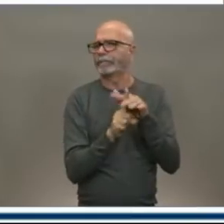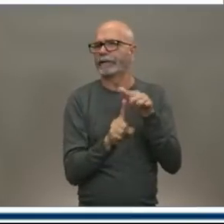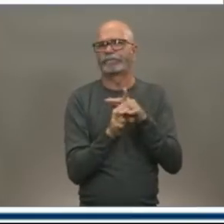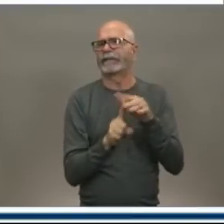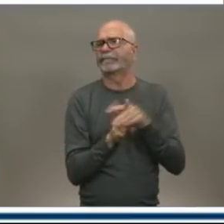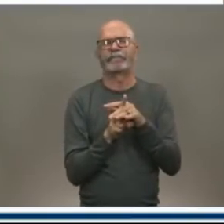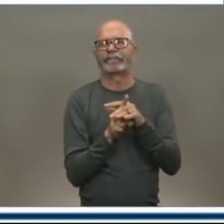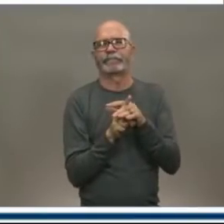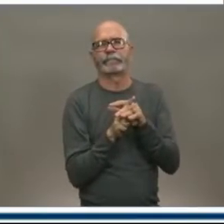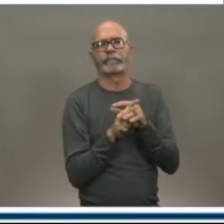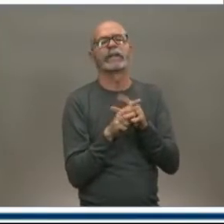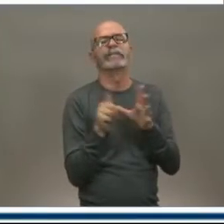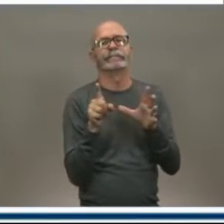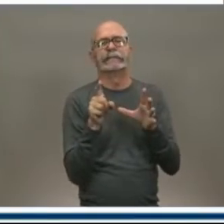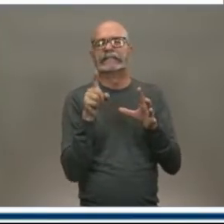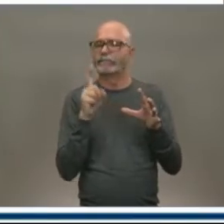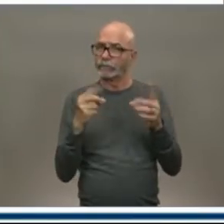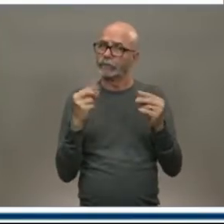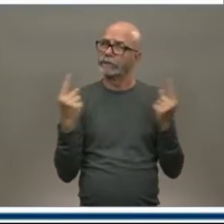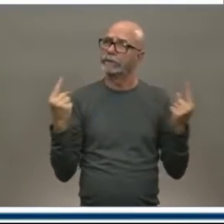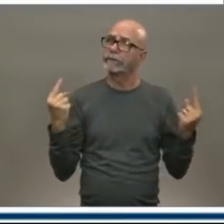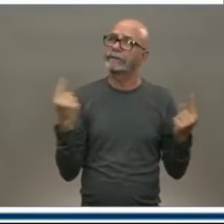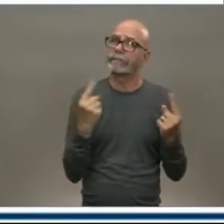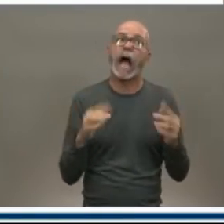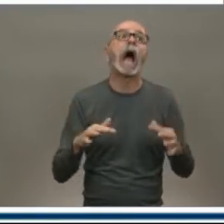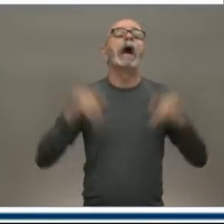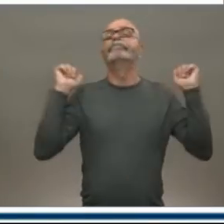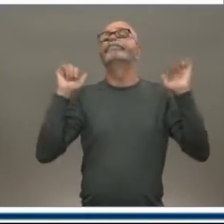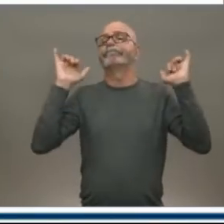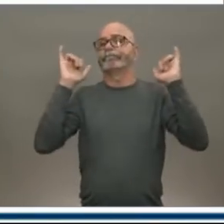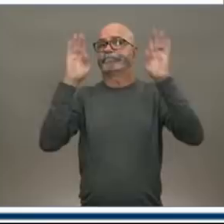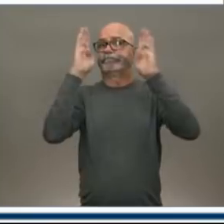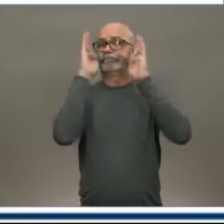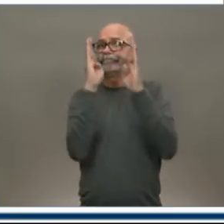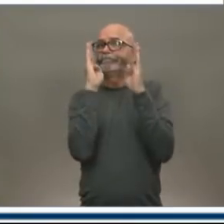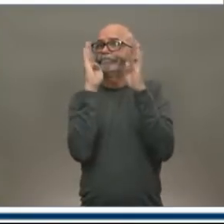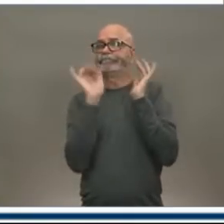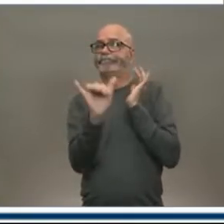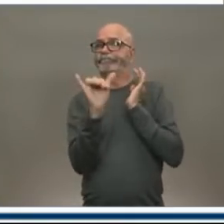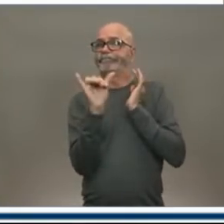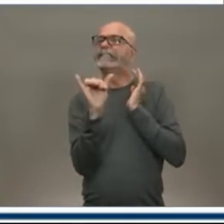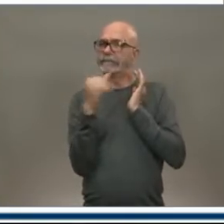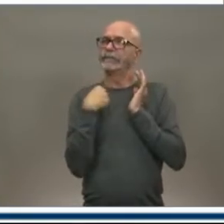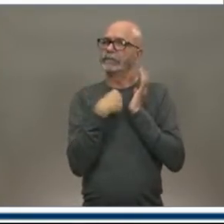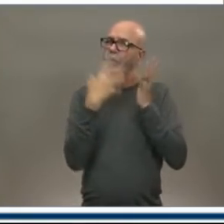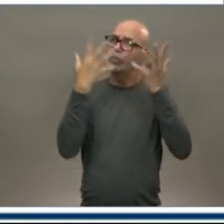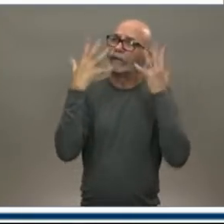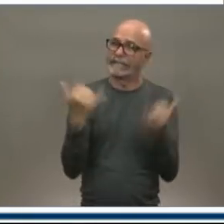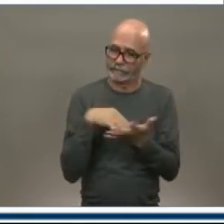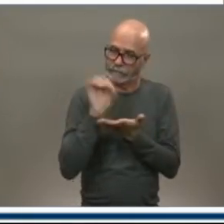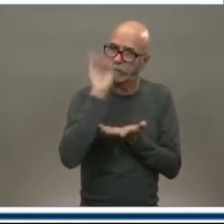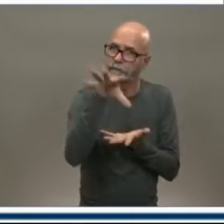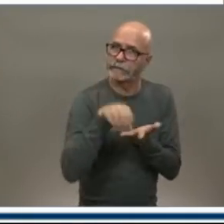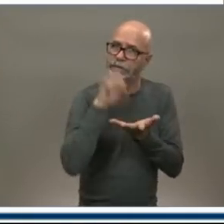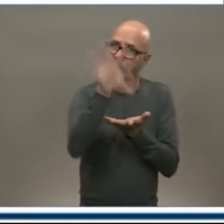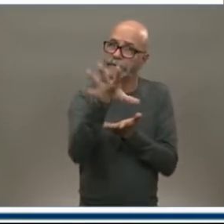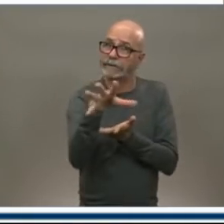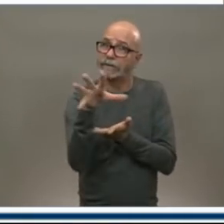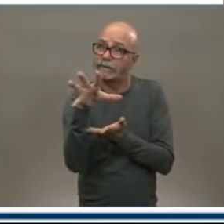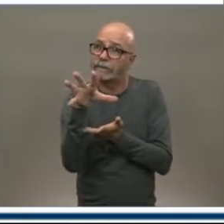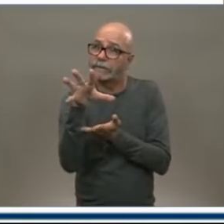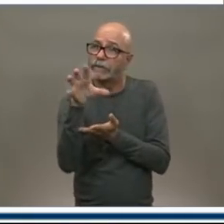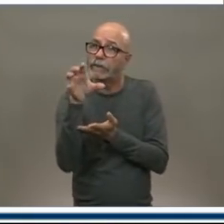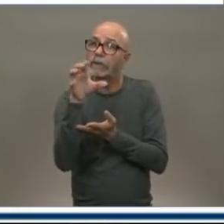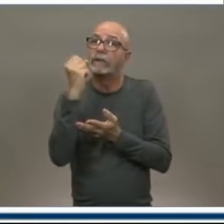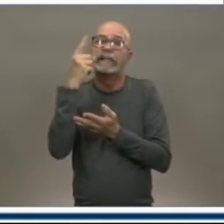of us on a higher alert. And to me is why I gave my remarks today. It's a stark reminder that COVID is all